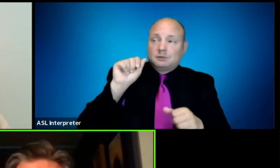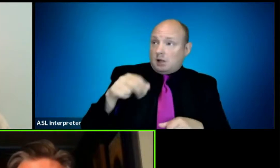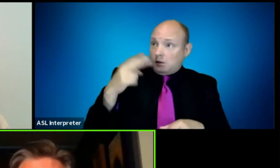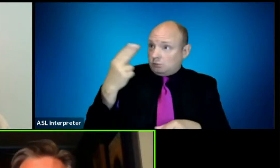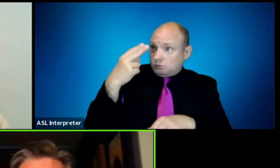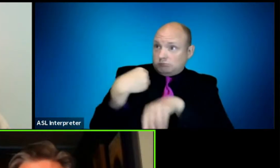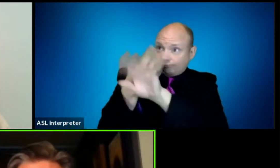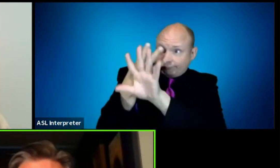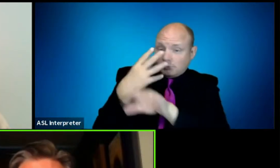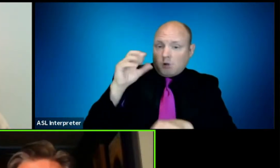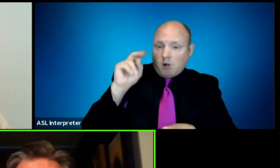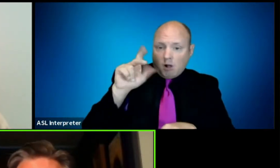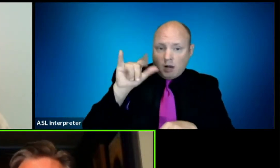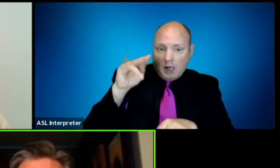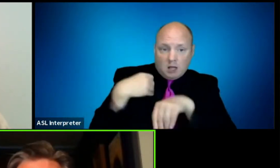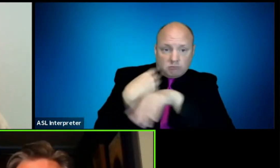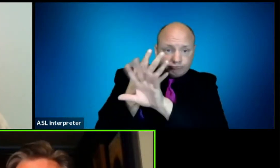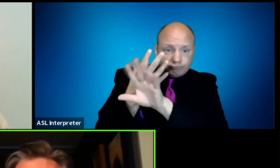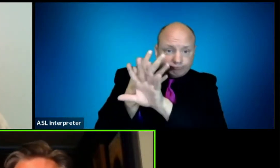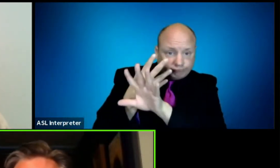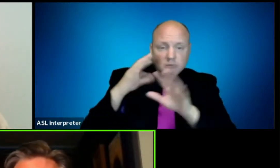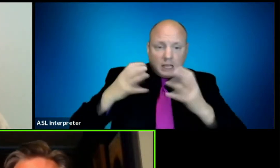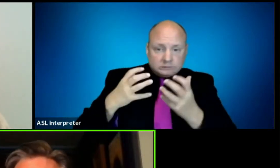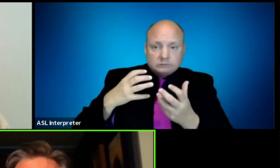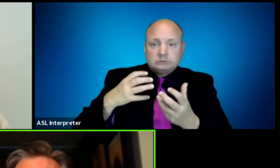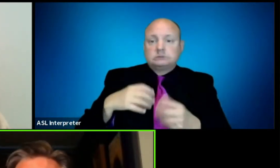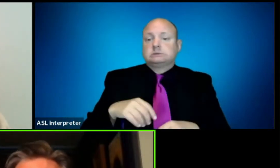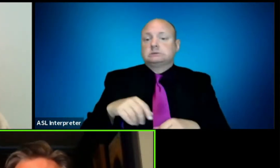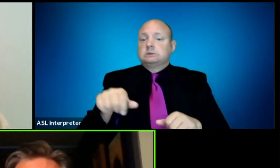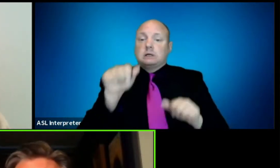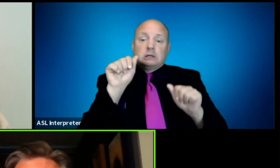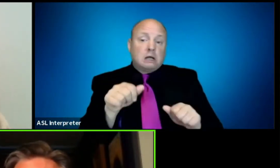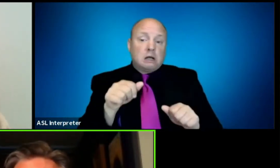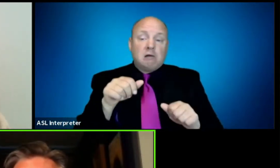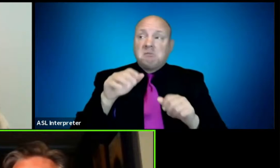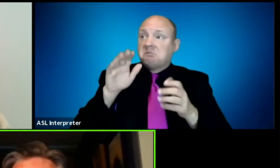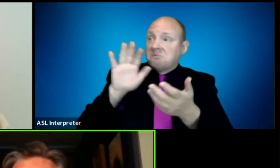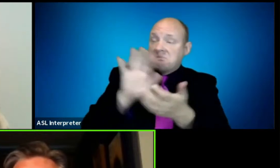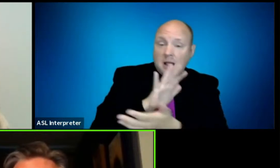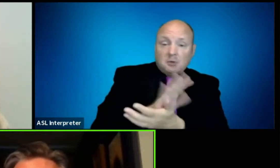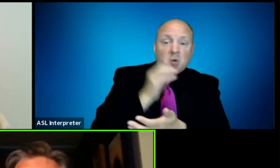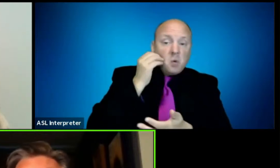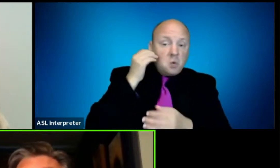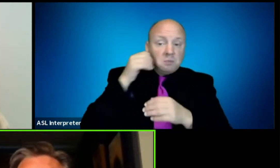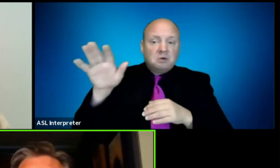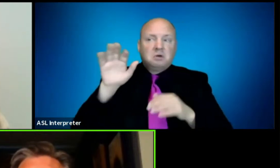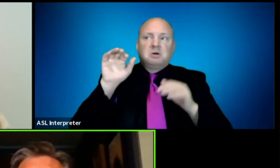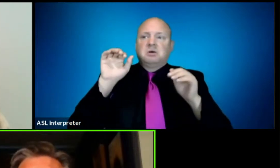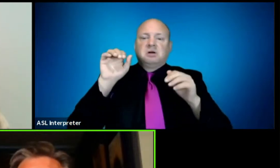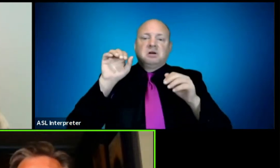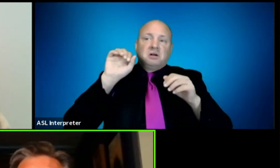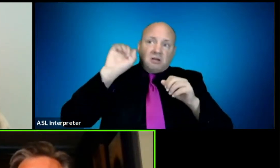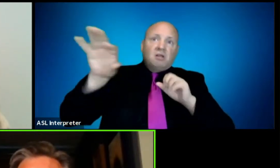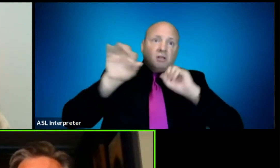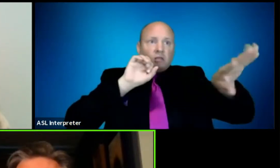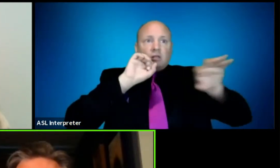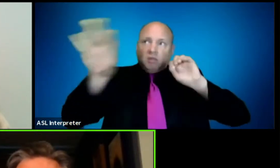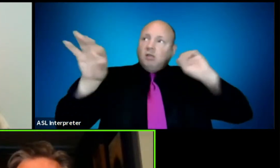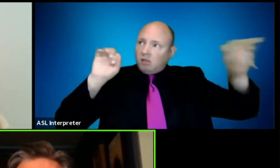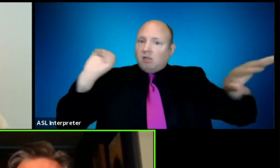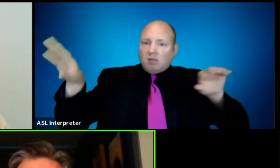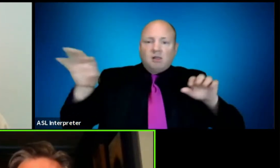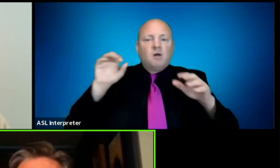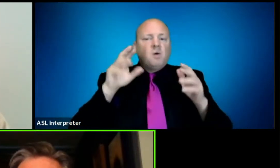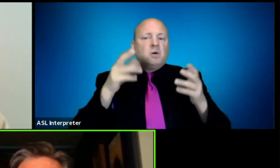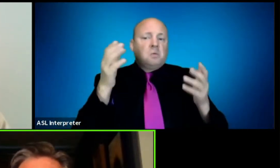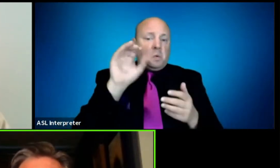of the planning that ODE has done with schools throughout the summer and into the fall to prepare to pivot to offer different types of